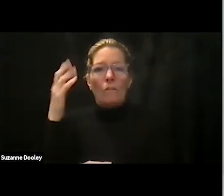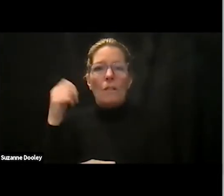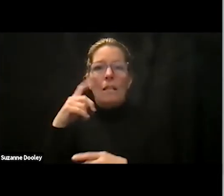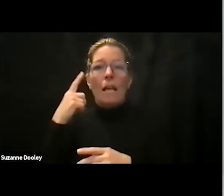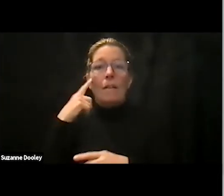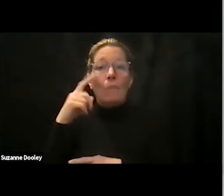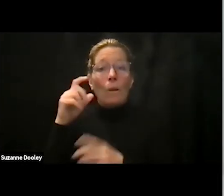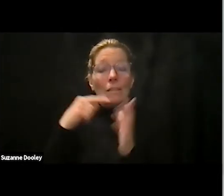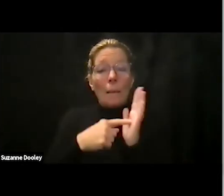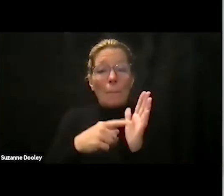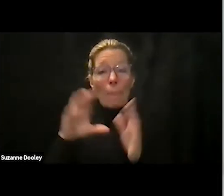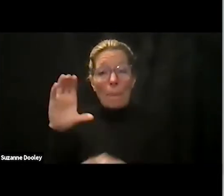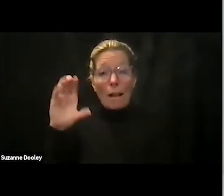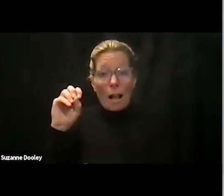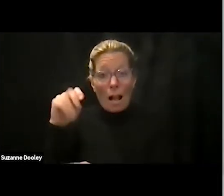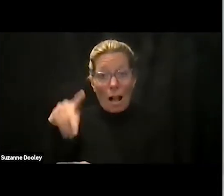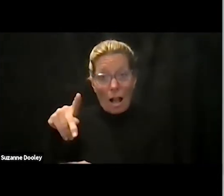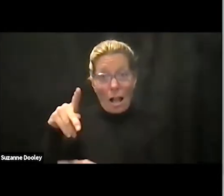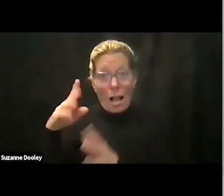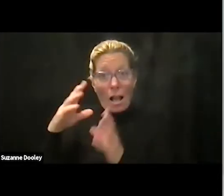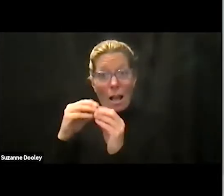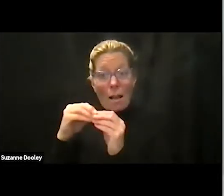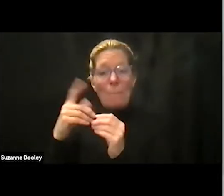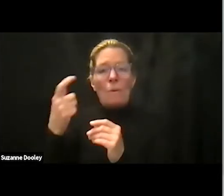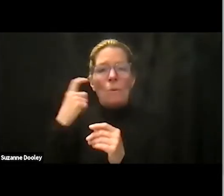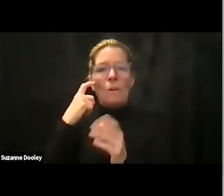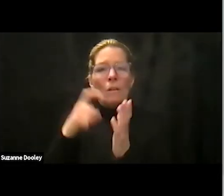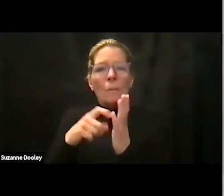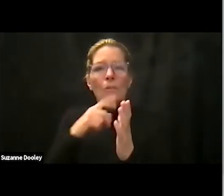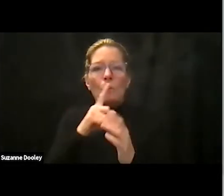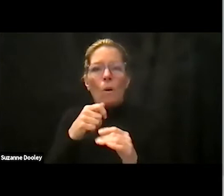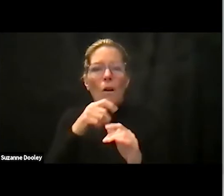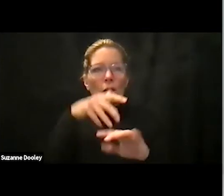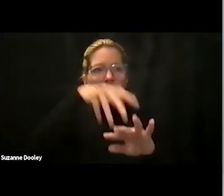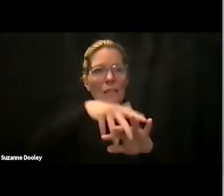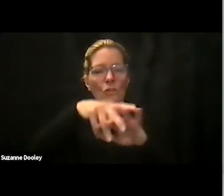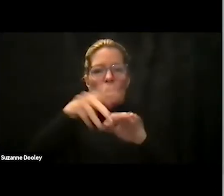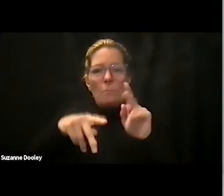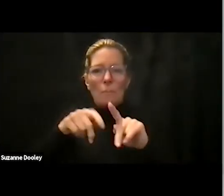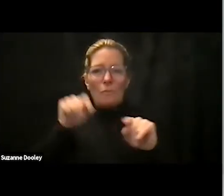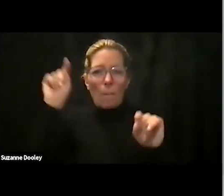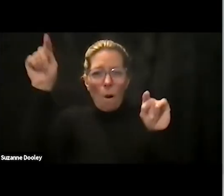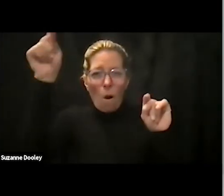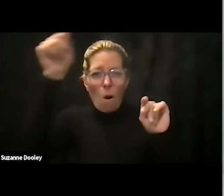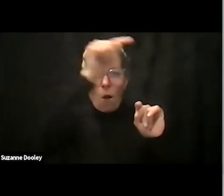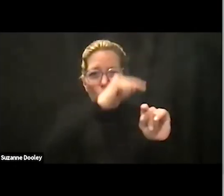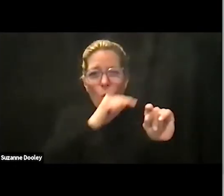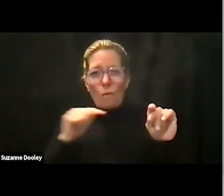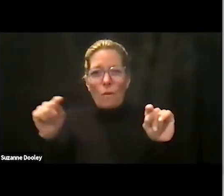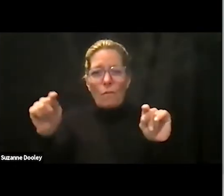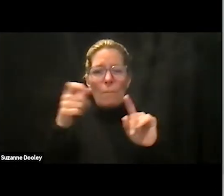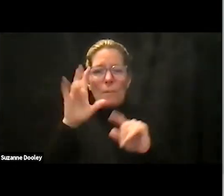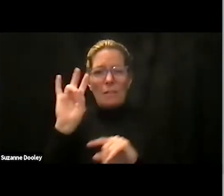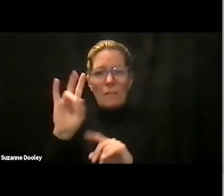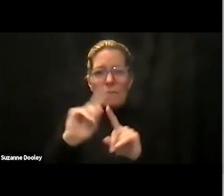COP, we always ensure that Indigenous peoples are represented from all of the seven biocultural regions.